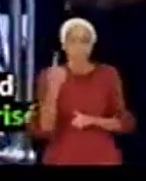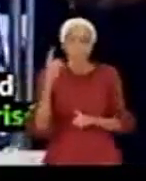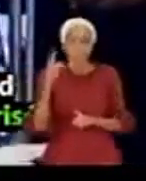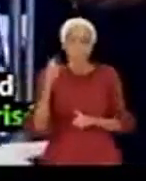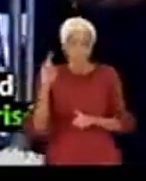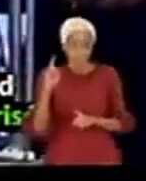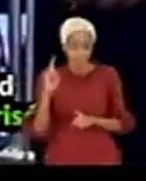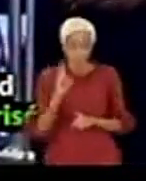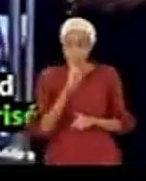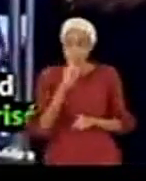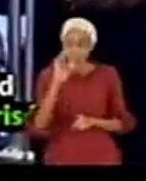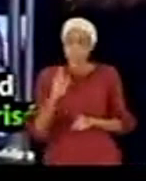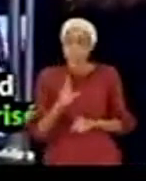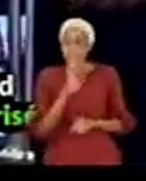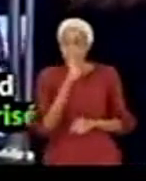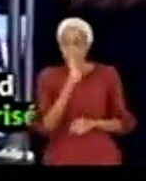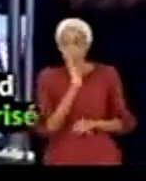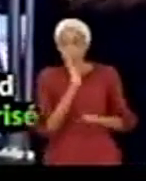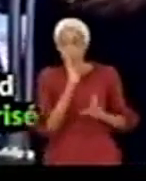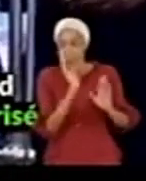be